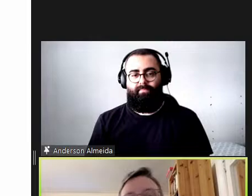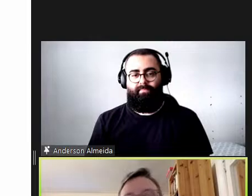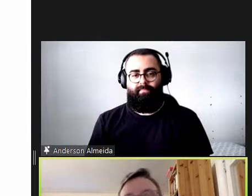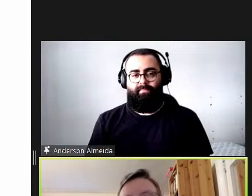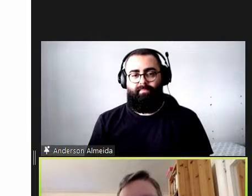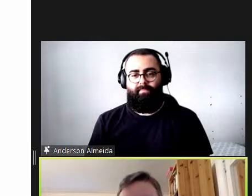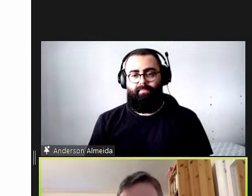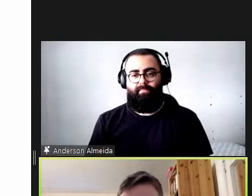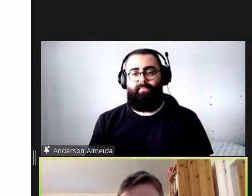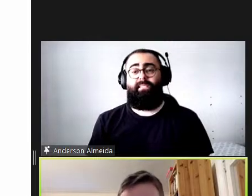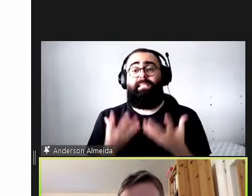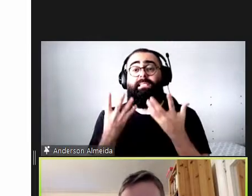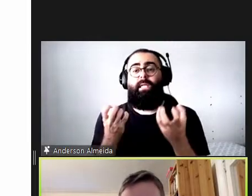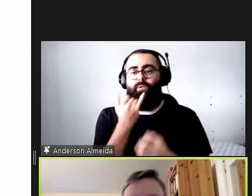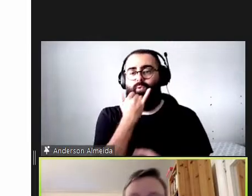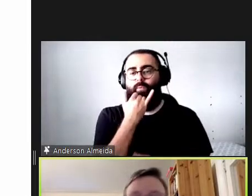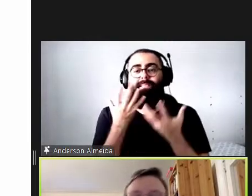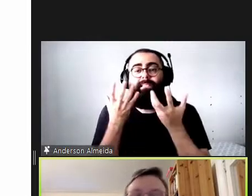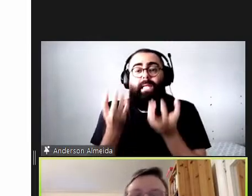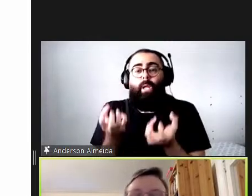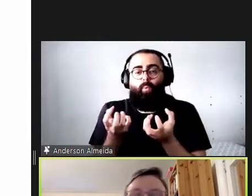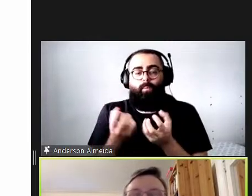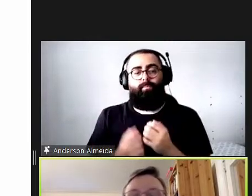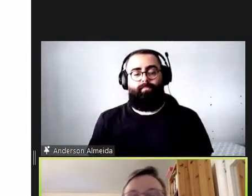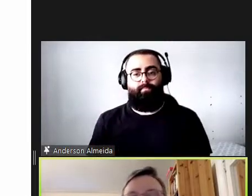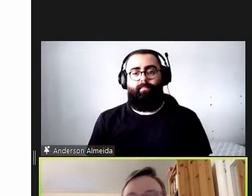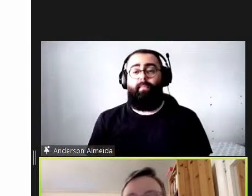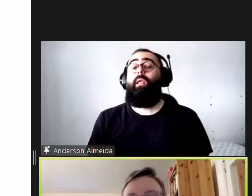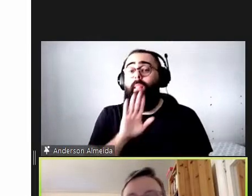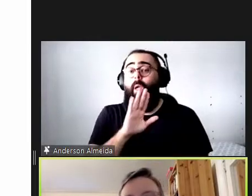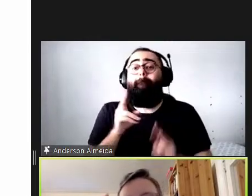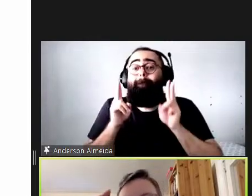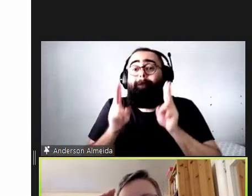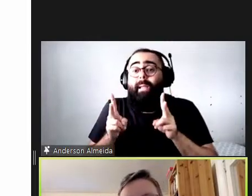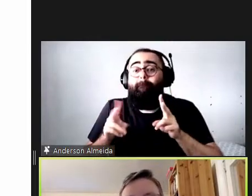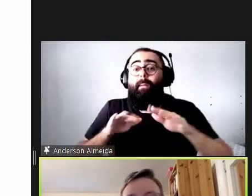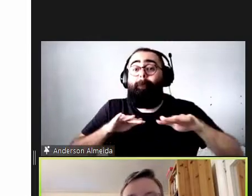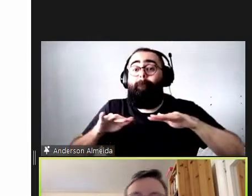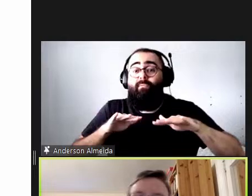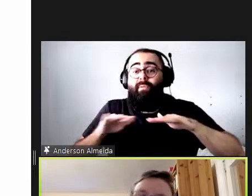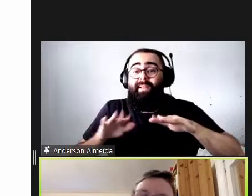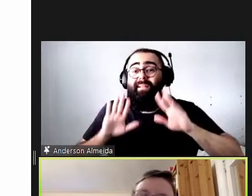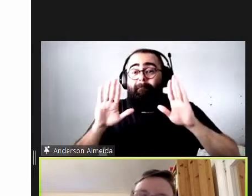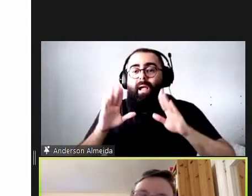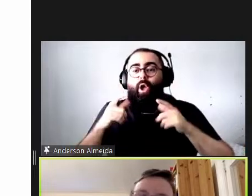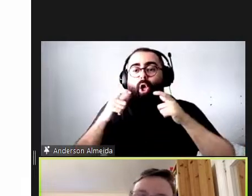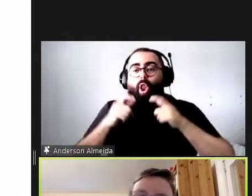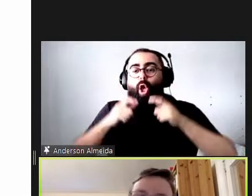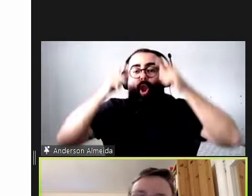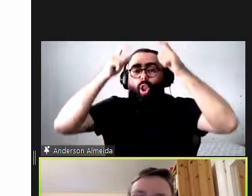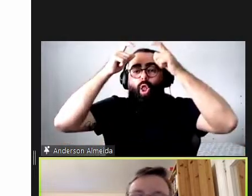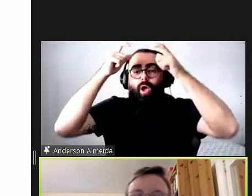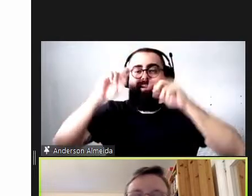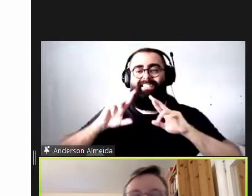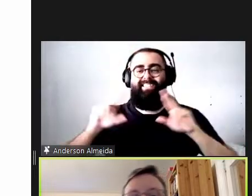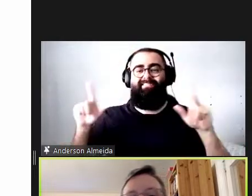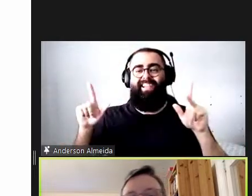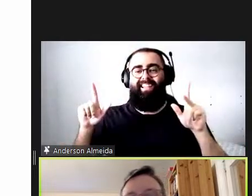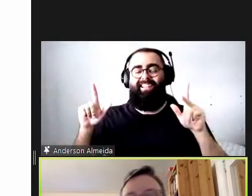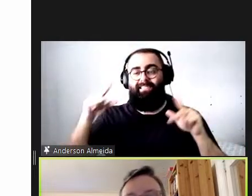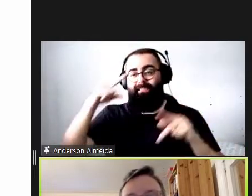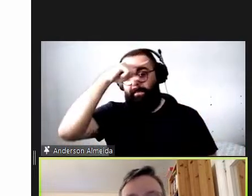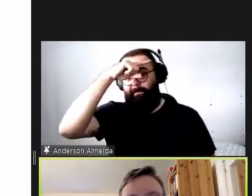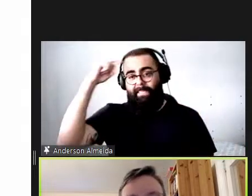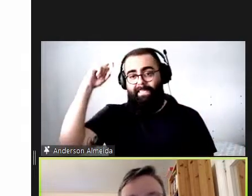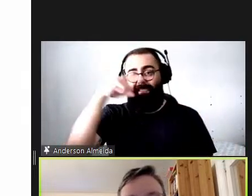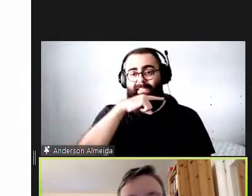So the same hand configuration and the same movement, but produced at two different locations, gives you two